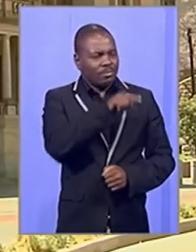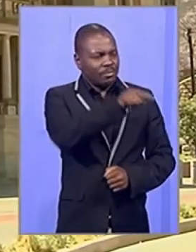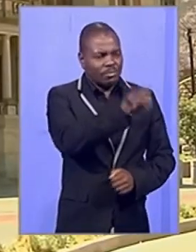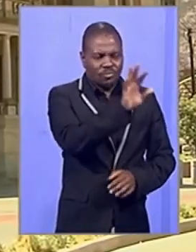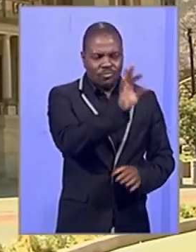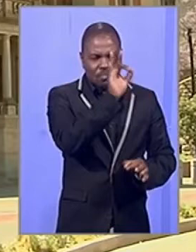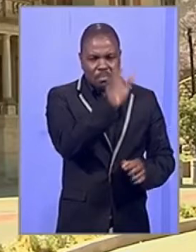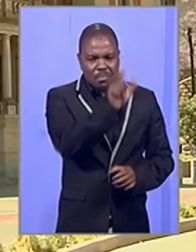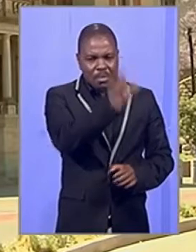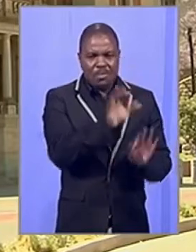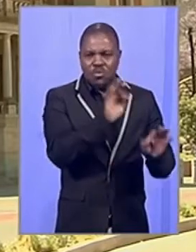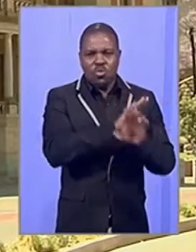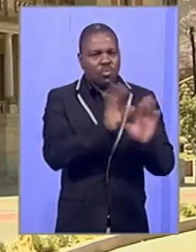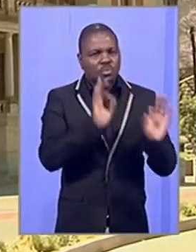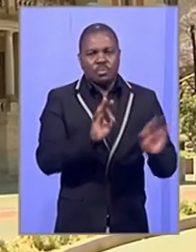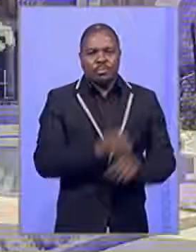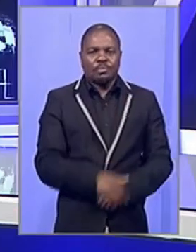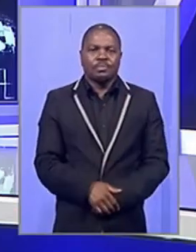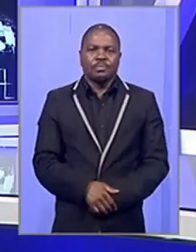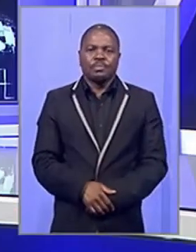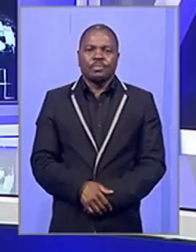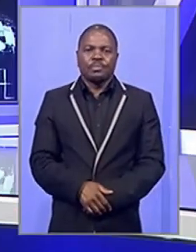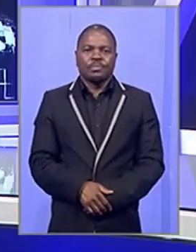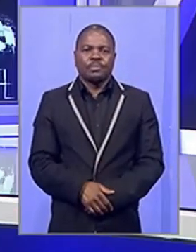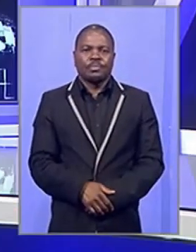ba kgoši.